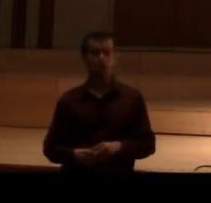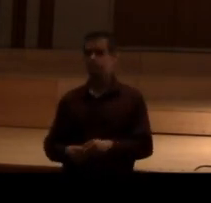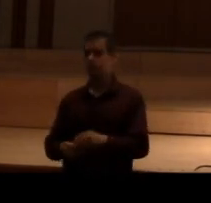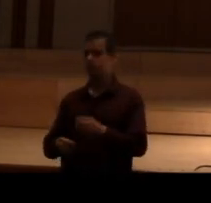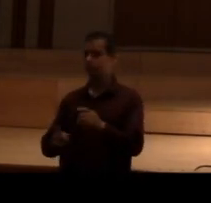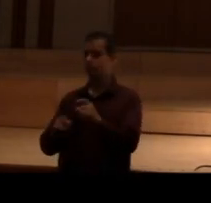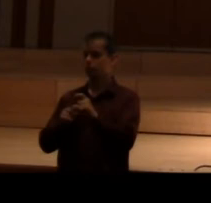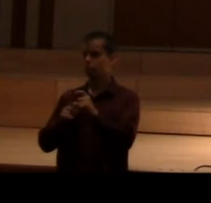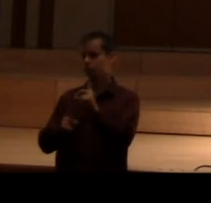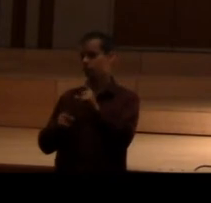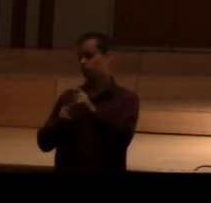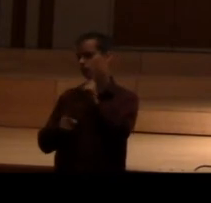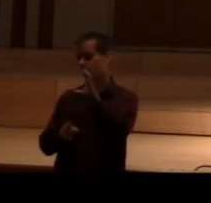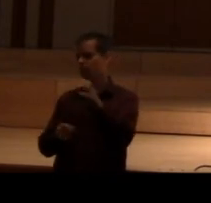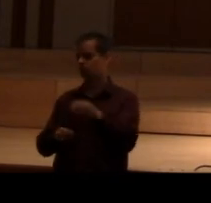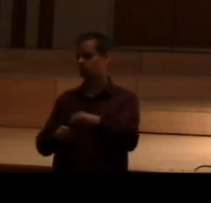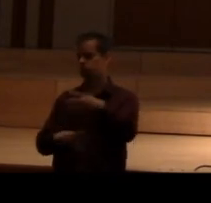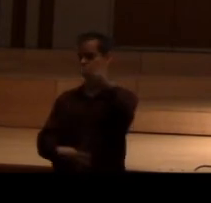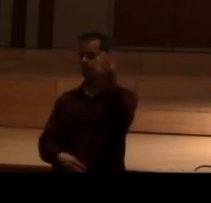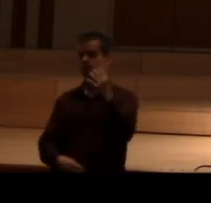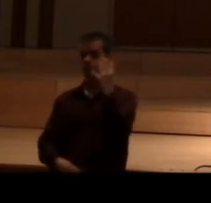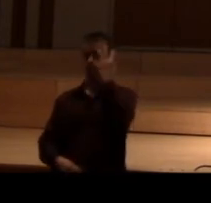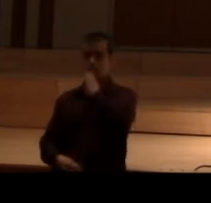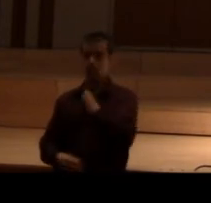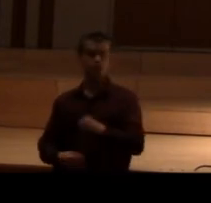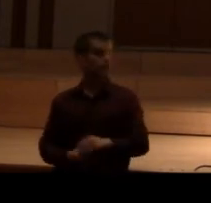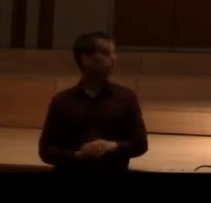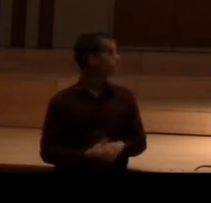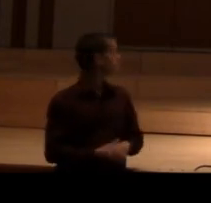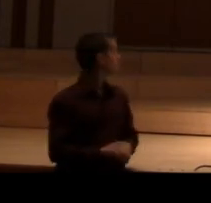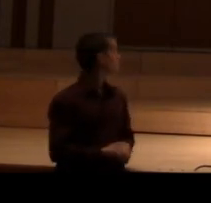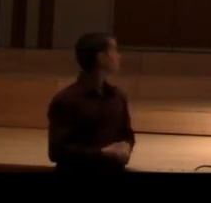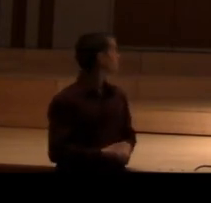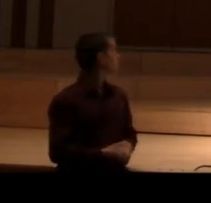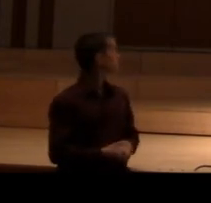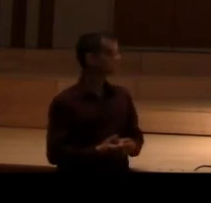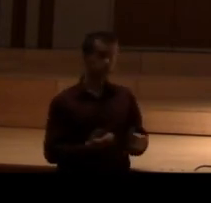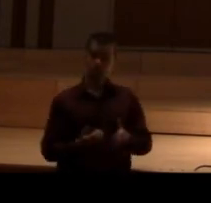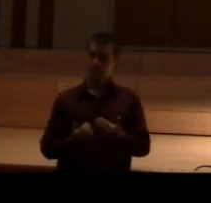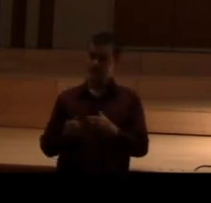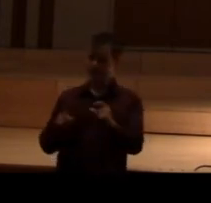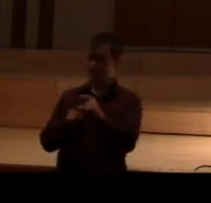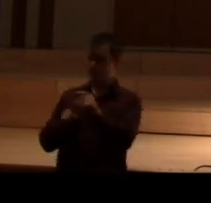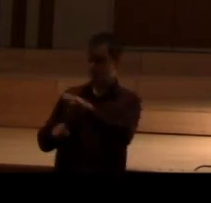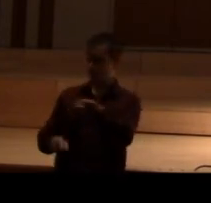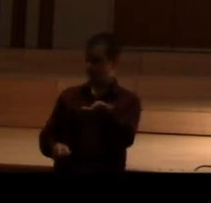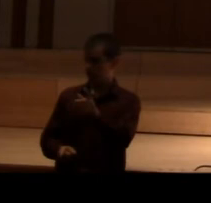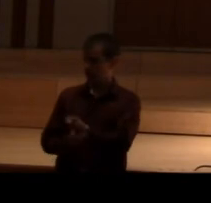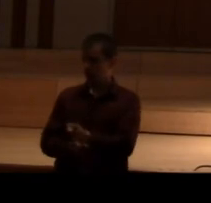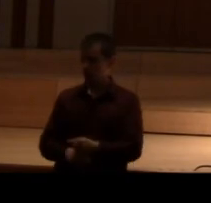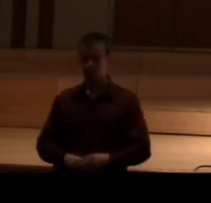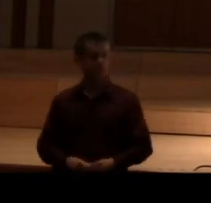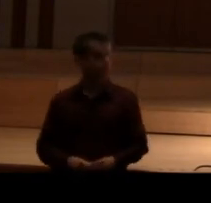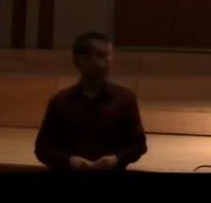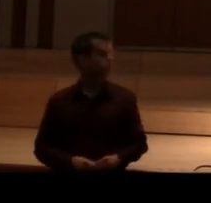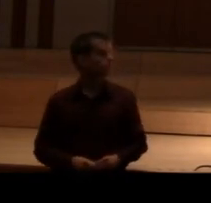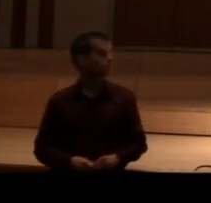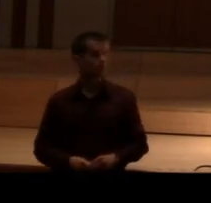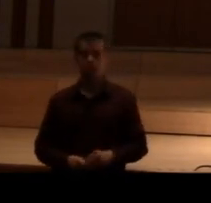words, and beautiful is a pretty easy word to spell, right? So I'm like,